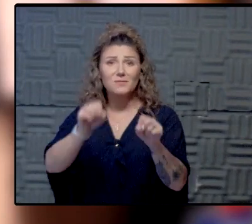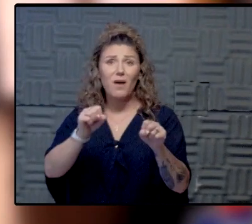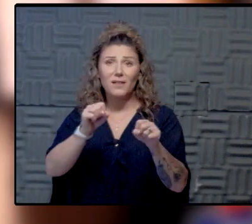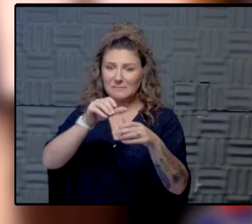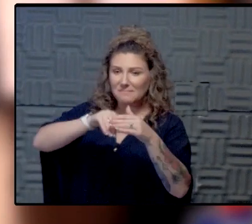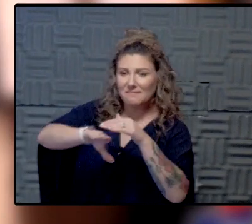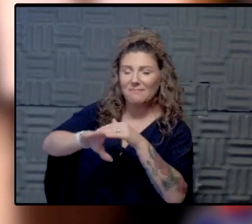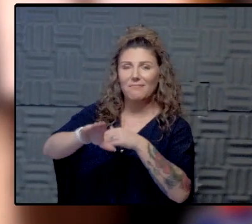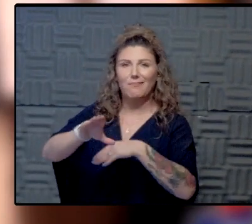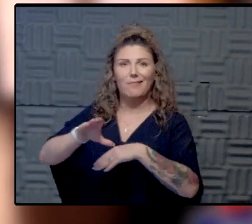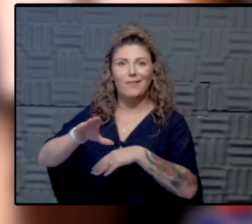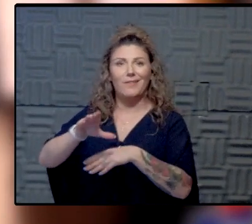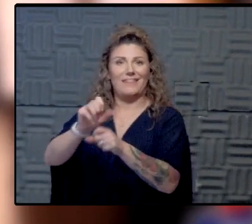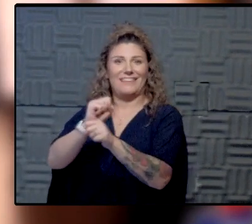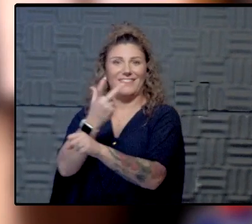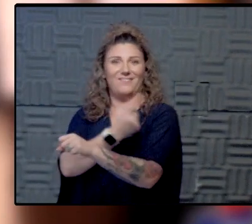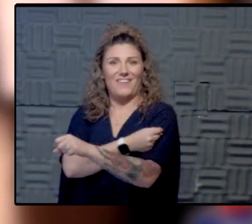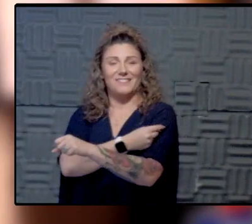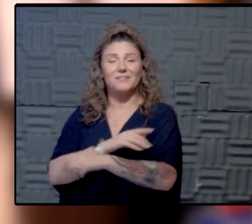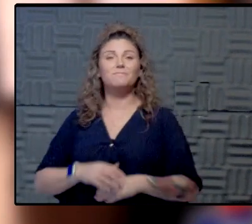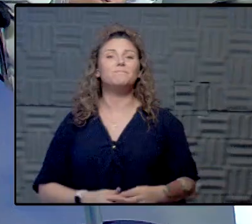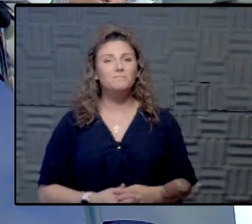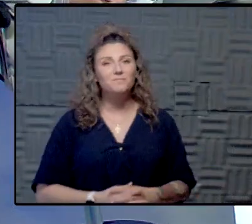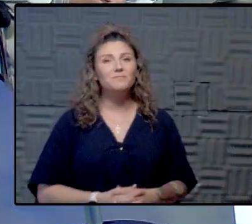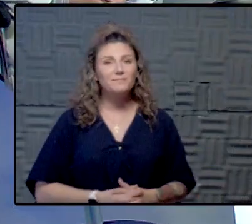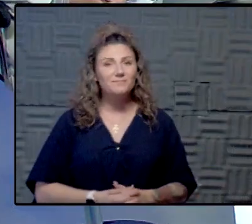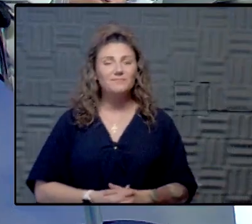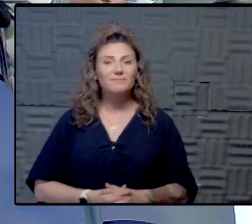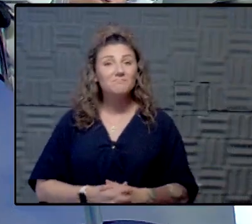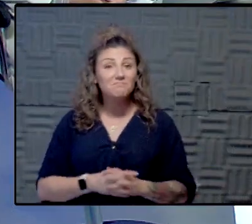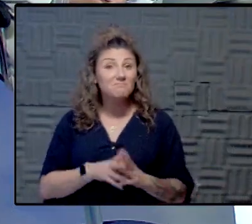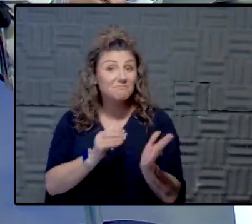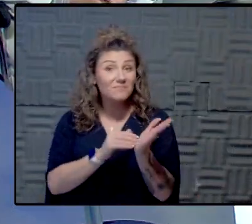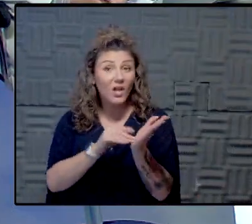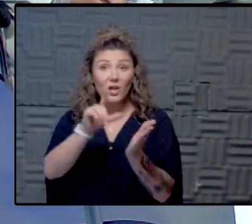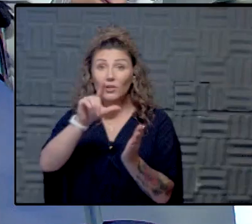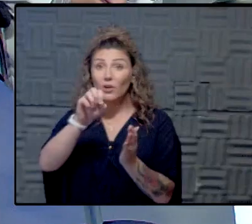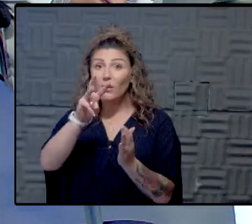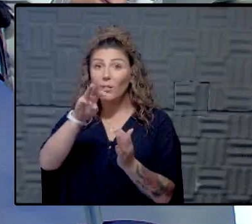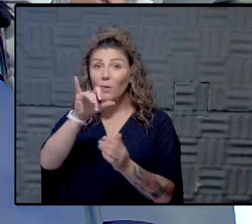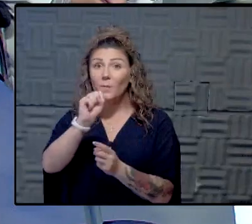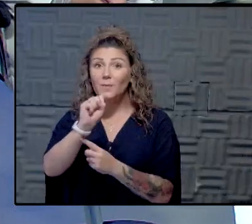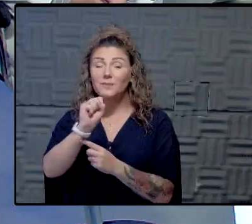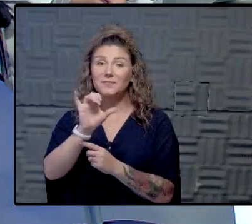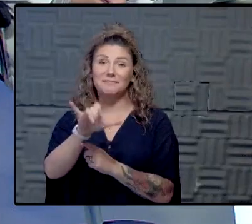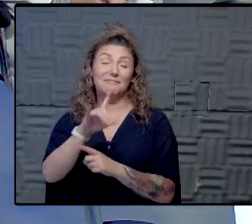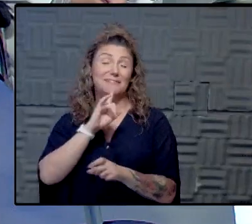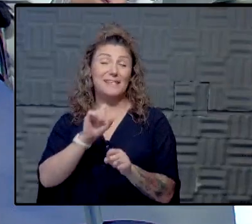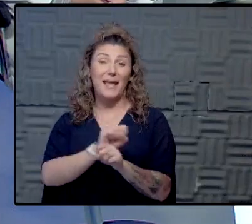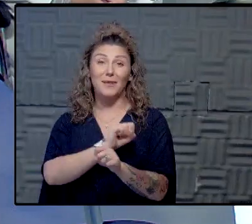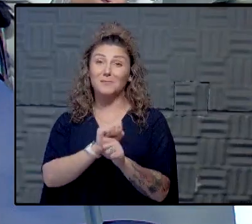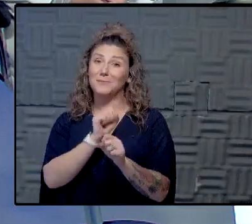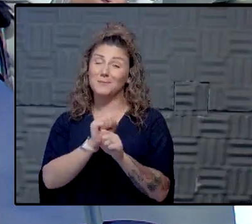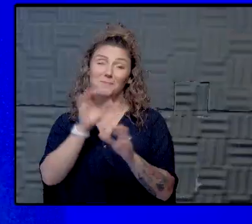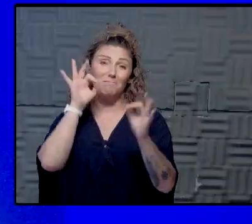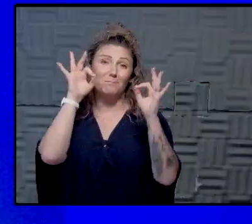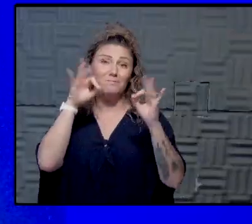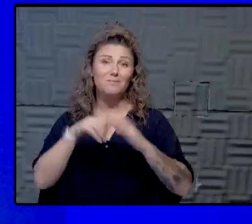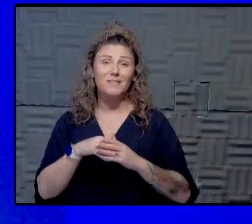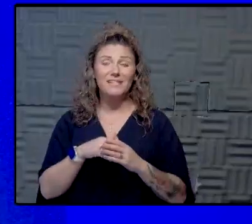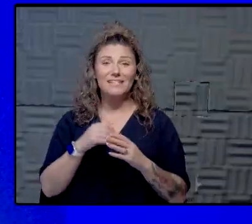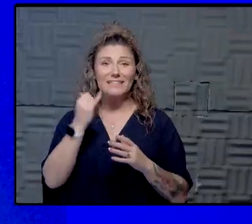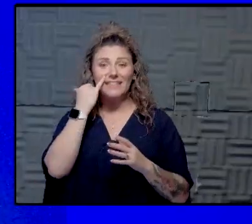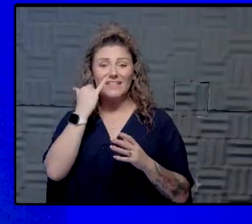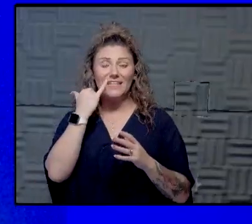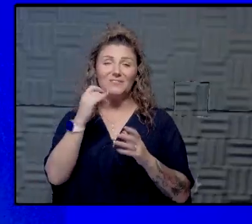them in so that they can get vaccinated. Dr. Lewis. That's absolutely on point. If we want to keep